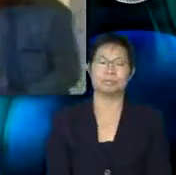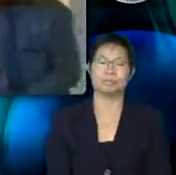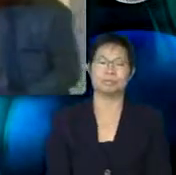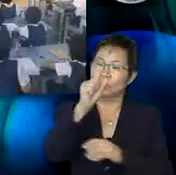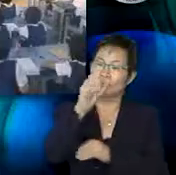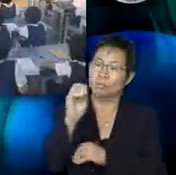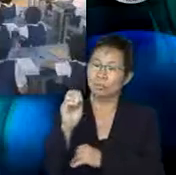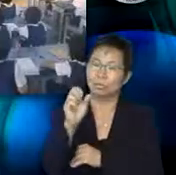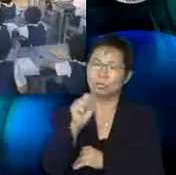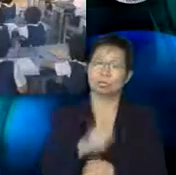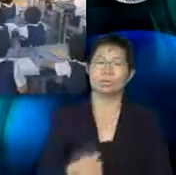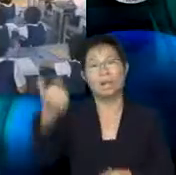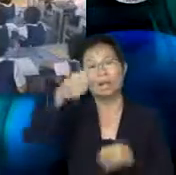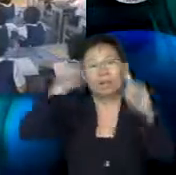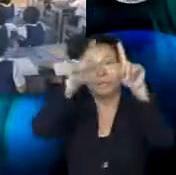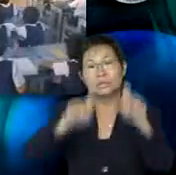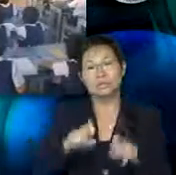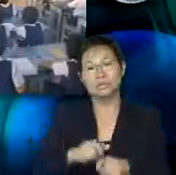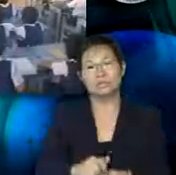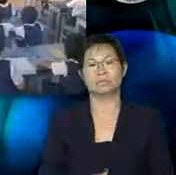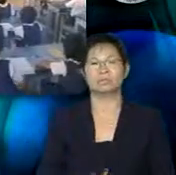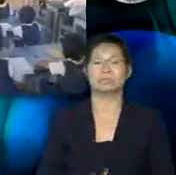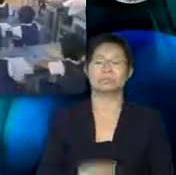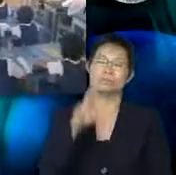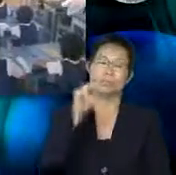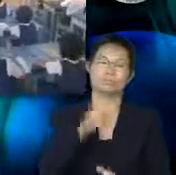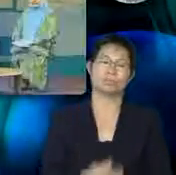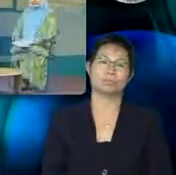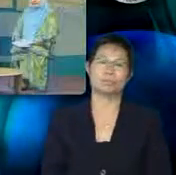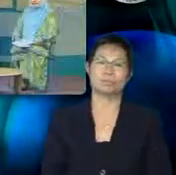So, any questions?